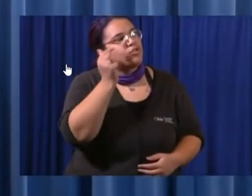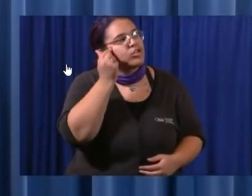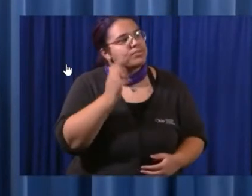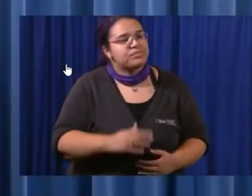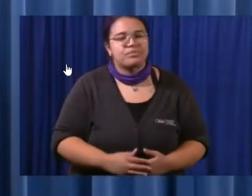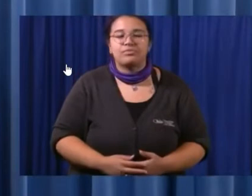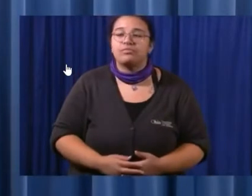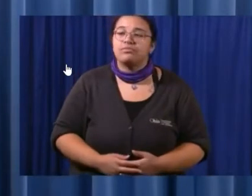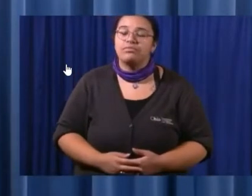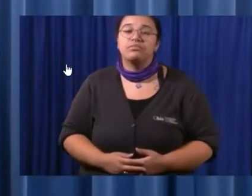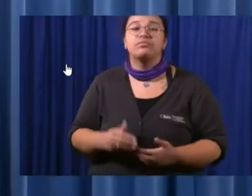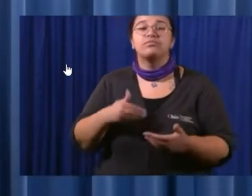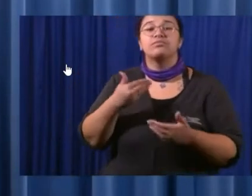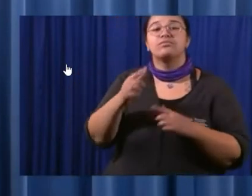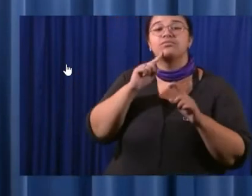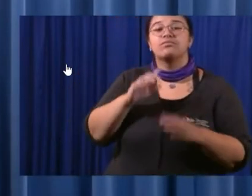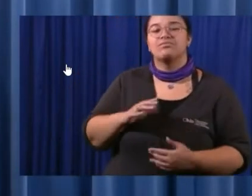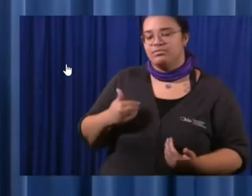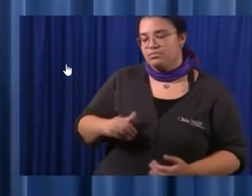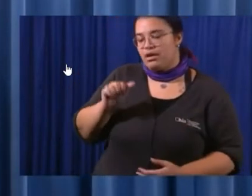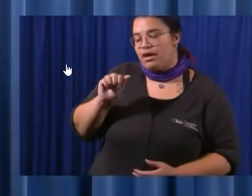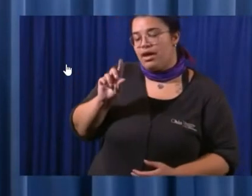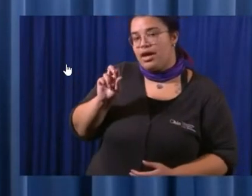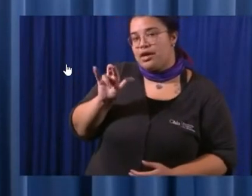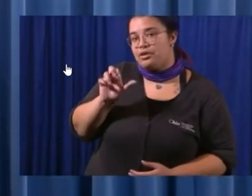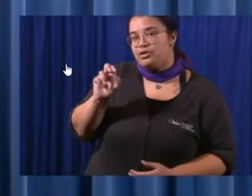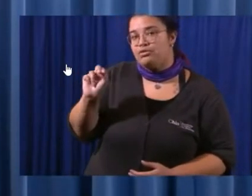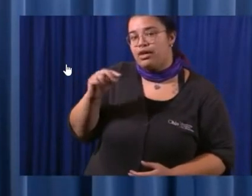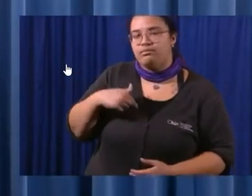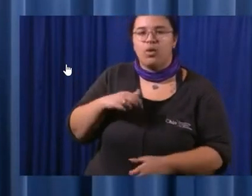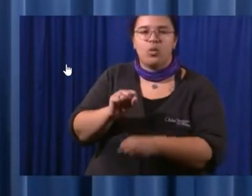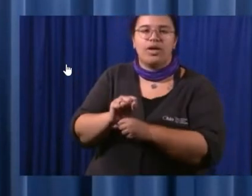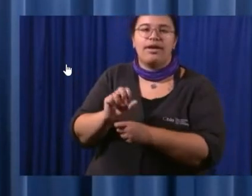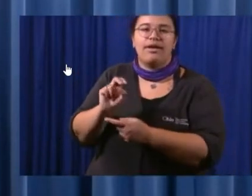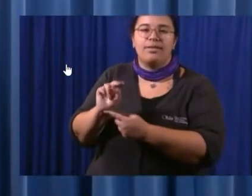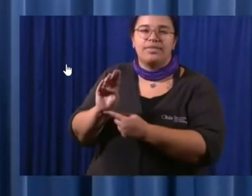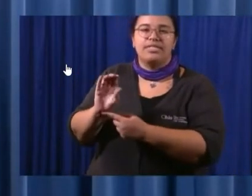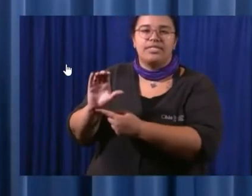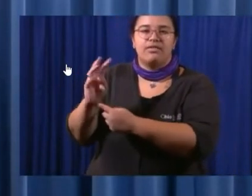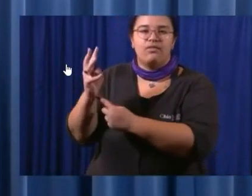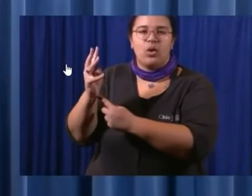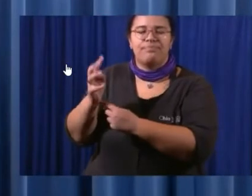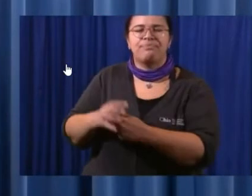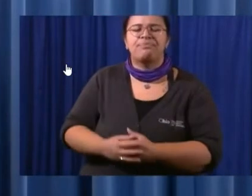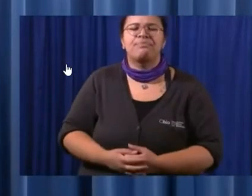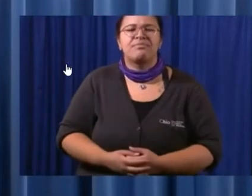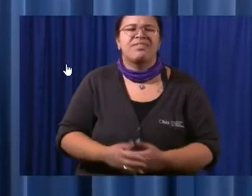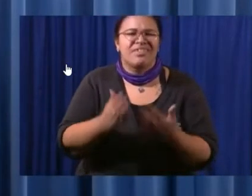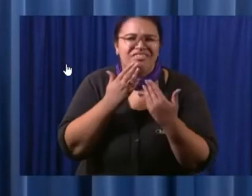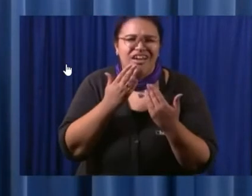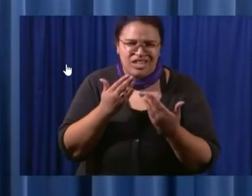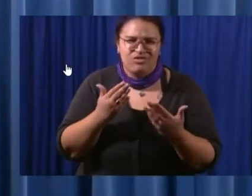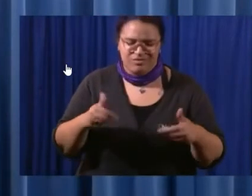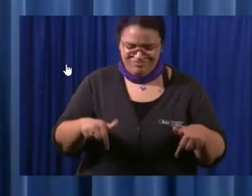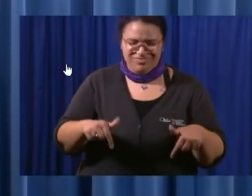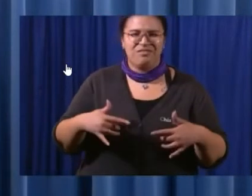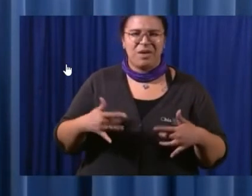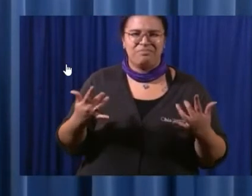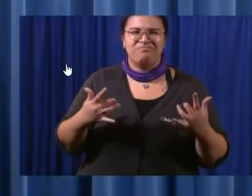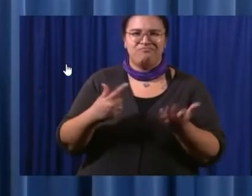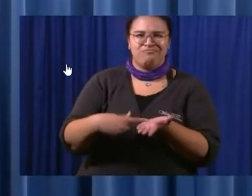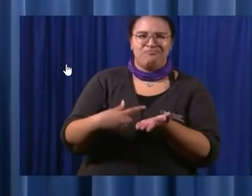Adrienne Robbins with NBC4. Governor, thank you for being here as always. Childcare was an issue back when schools originally